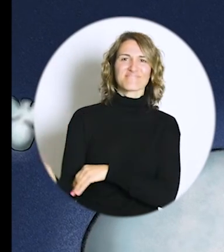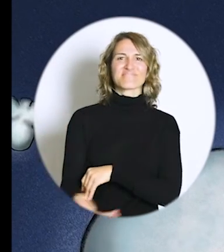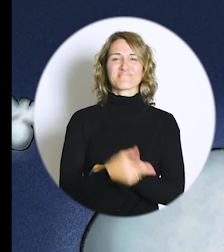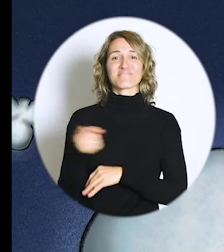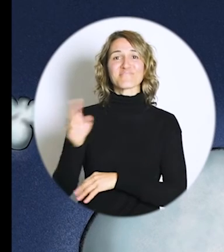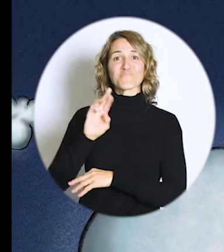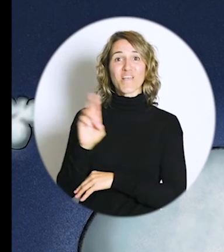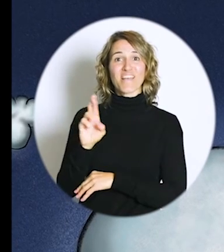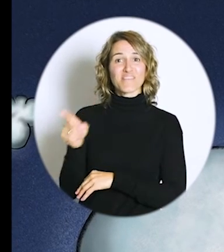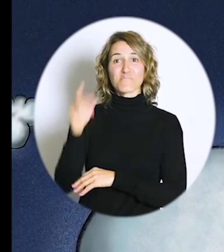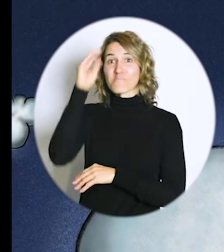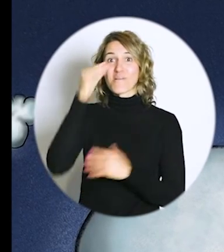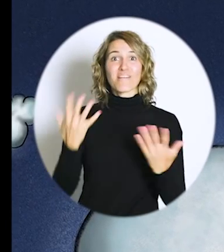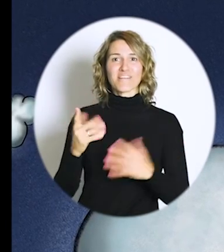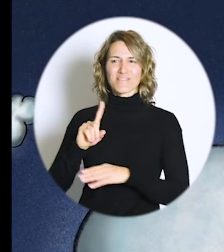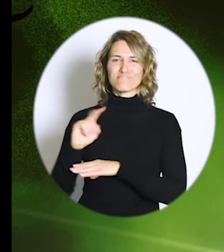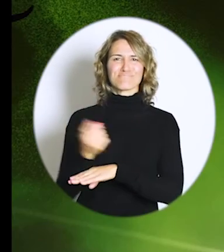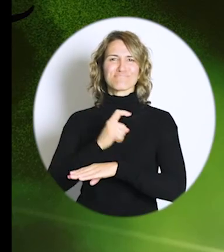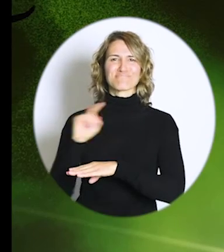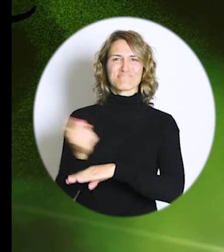night, Rick was a boy in motion.